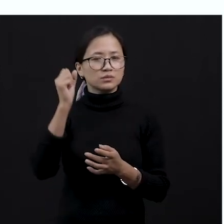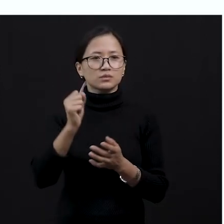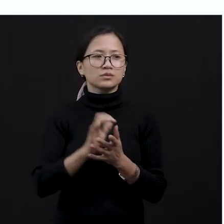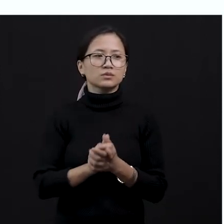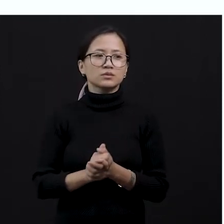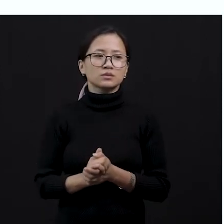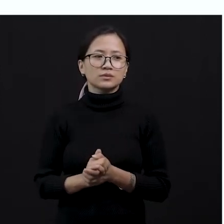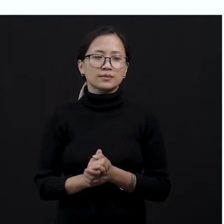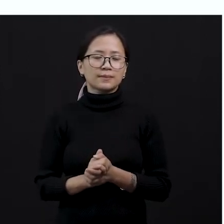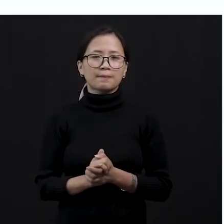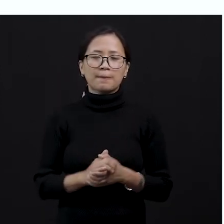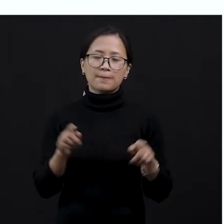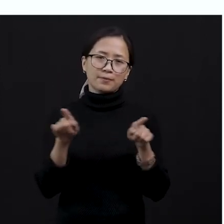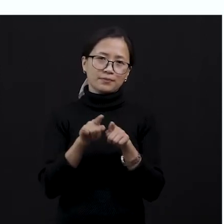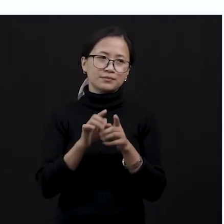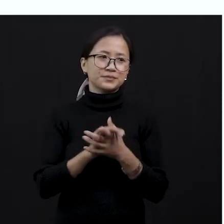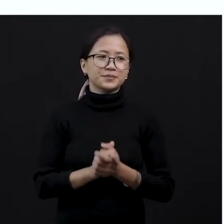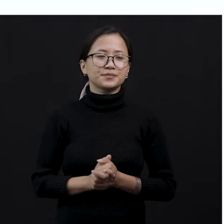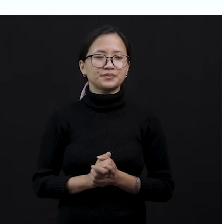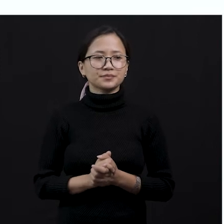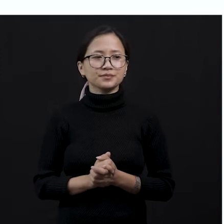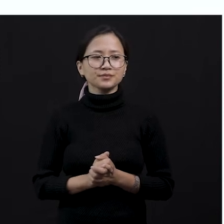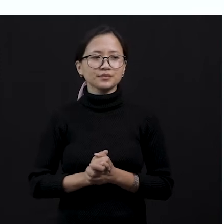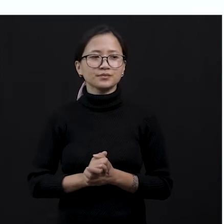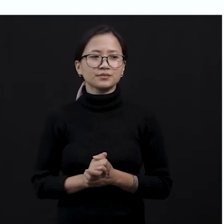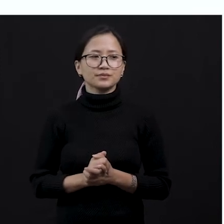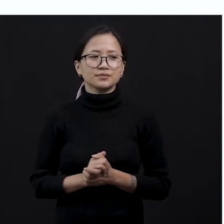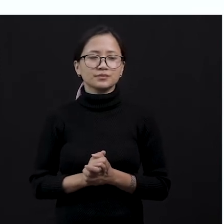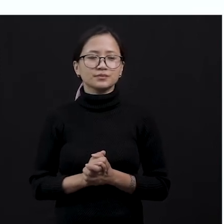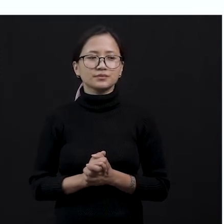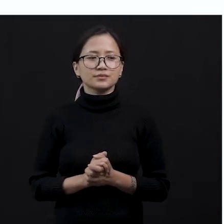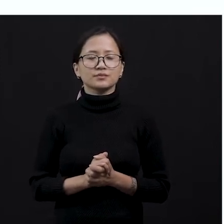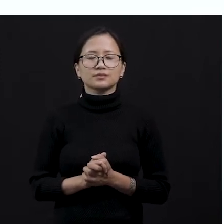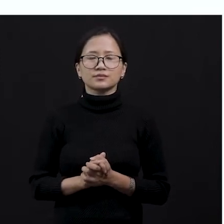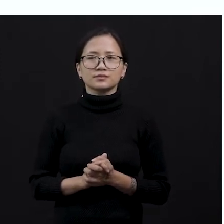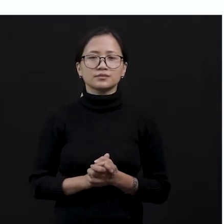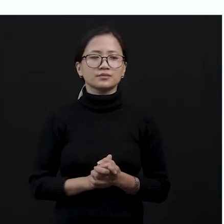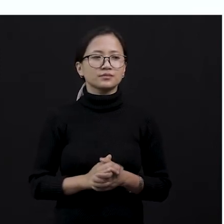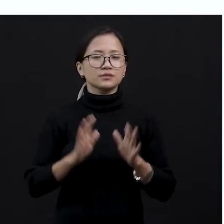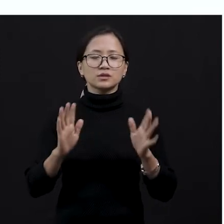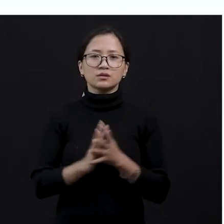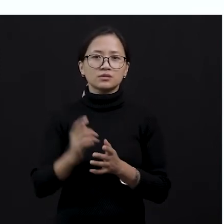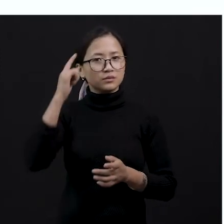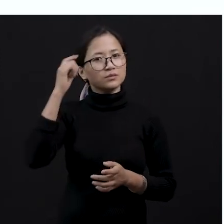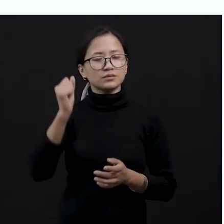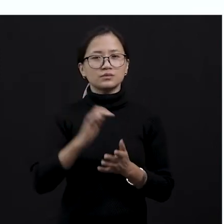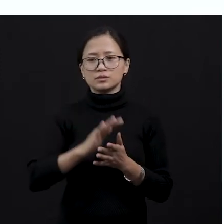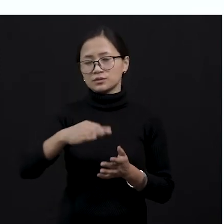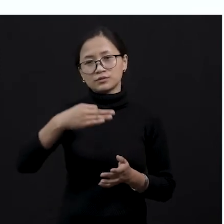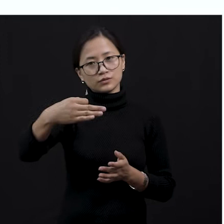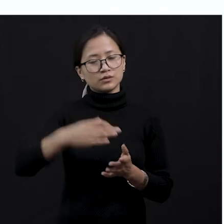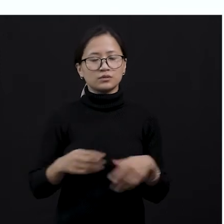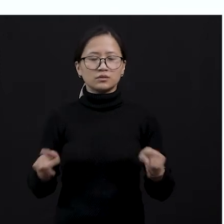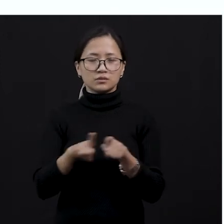that synonyms means same. Okay, they both have starting initial letter S. Okay, so this is how you will remember in the